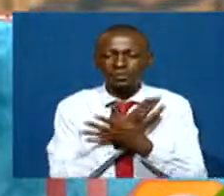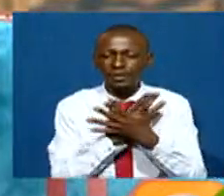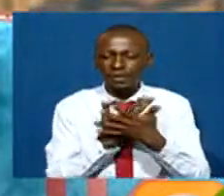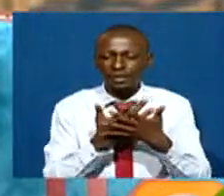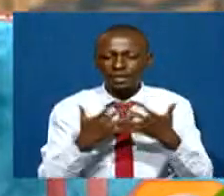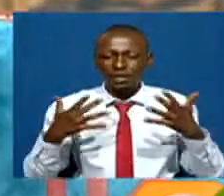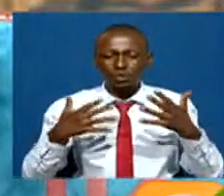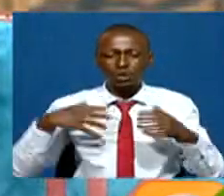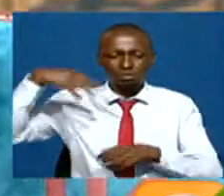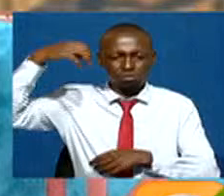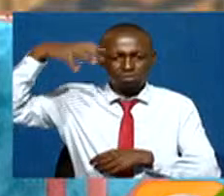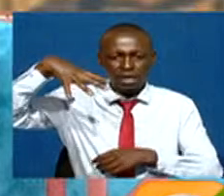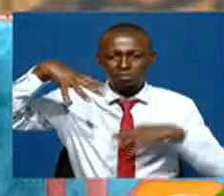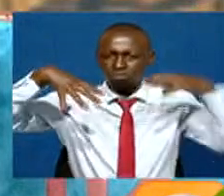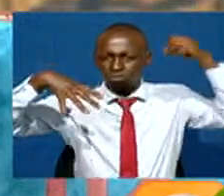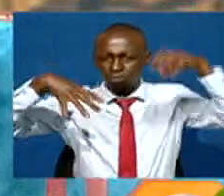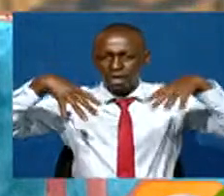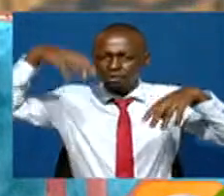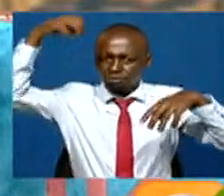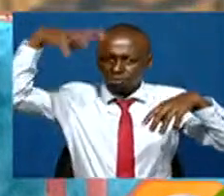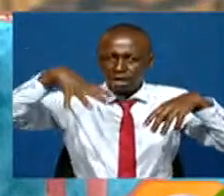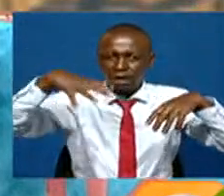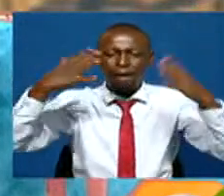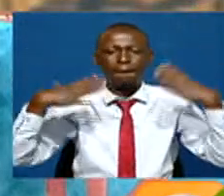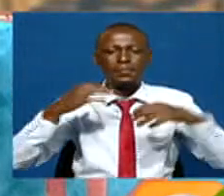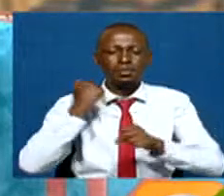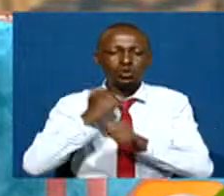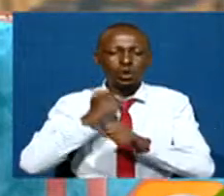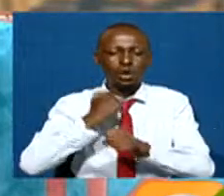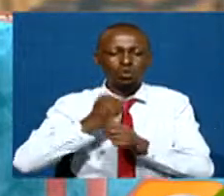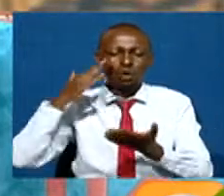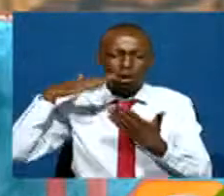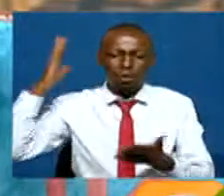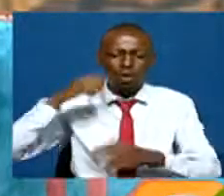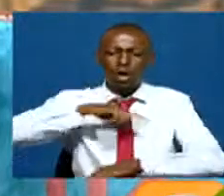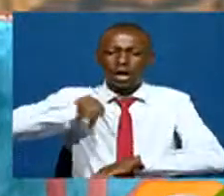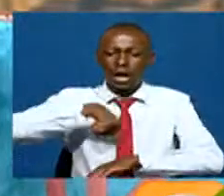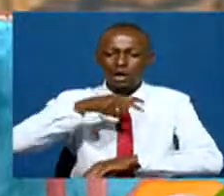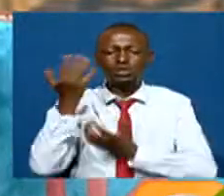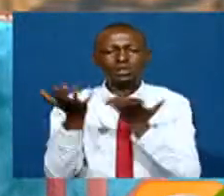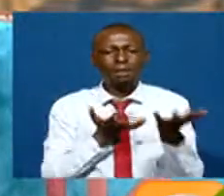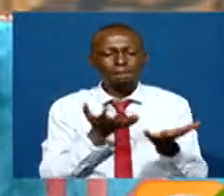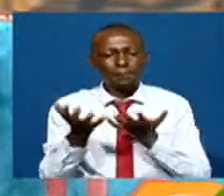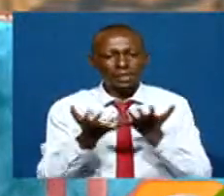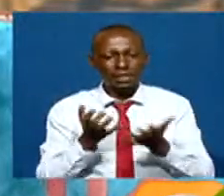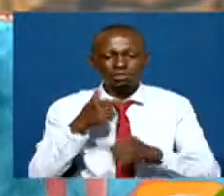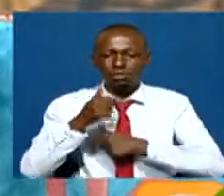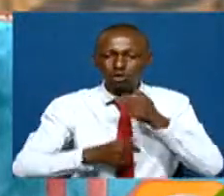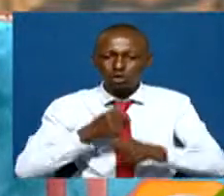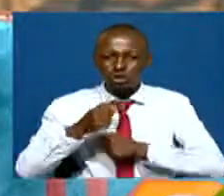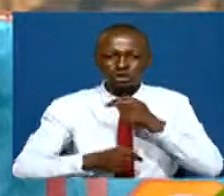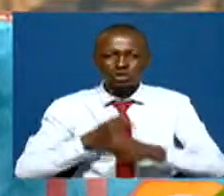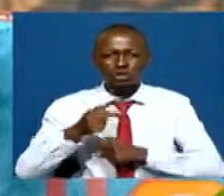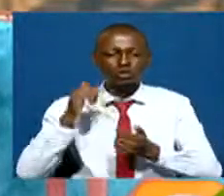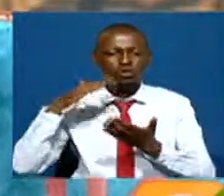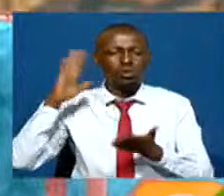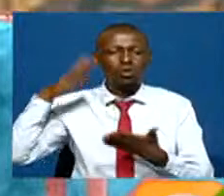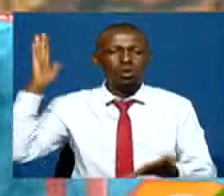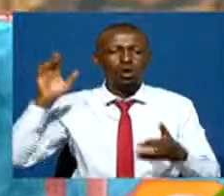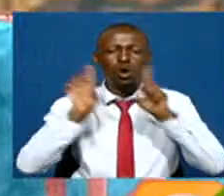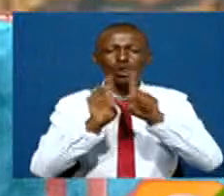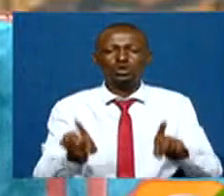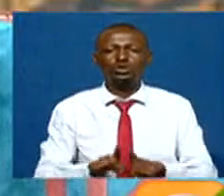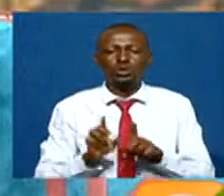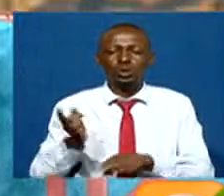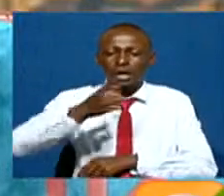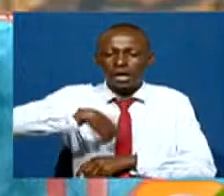streetlights and you provide power, people tend to work longer, and even the business activity really increases in leaps and bounds. Mm. So we will be